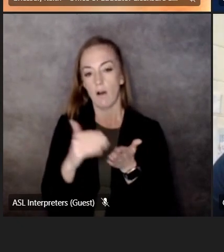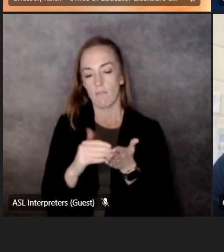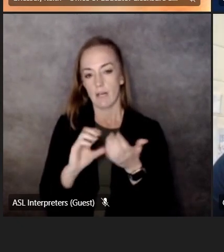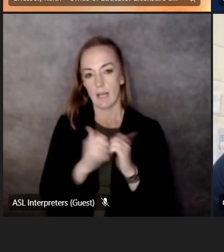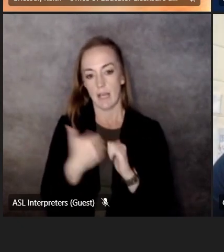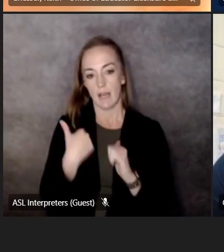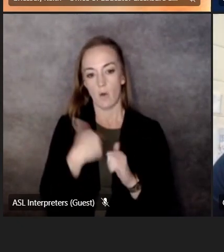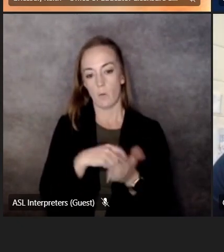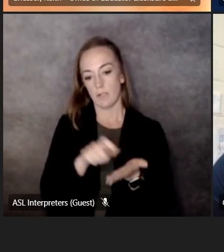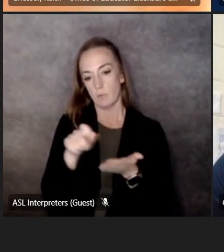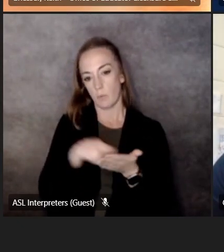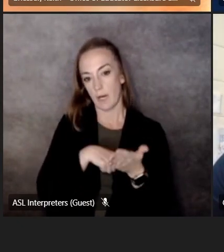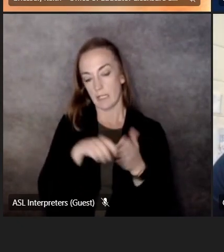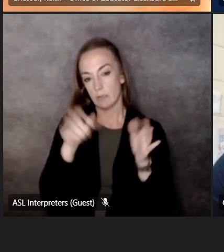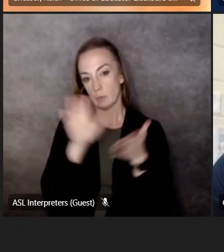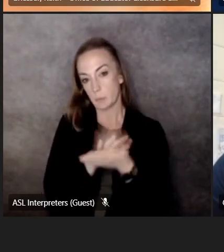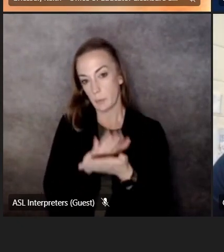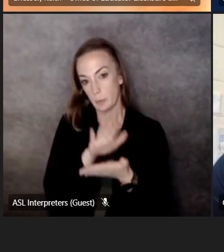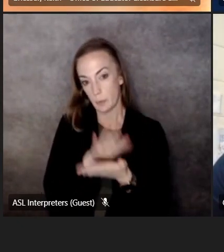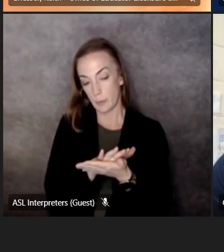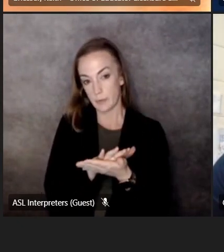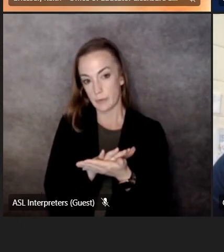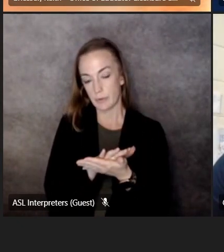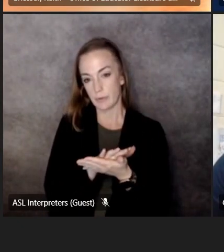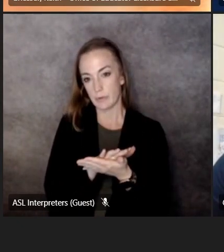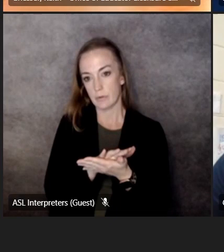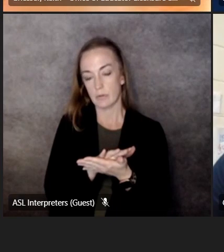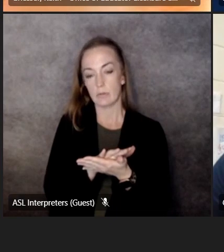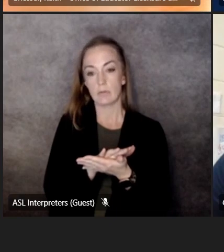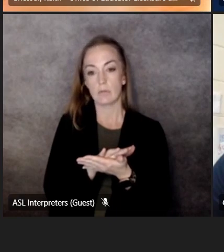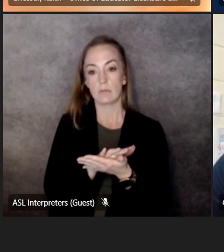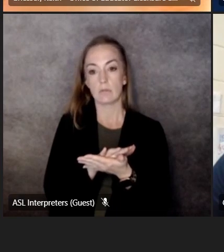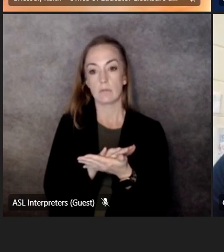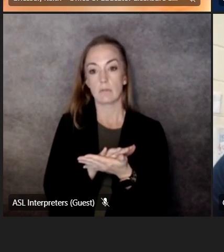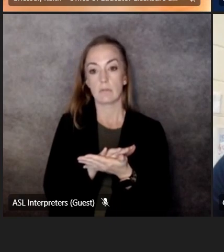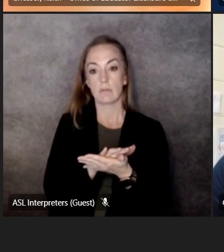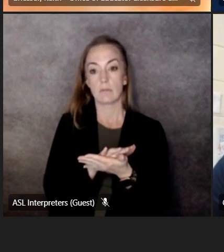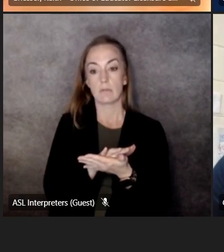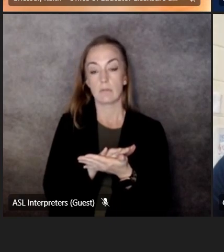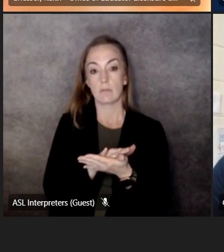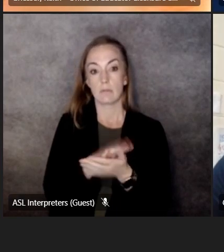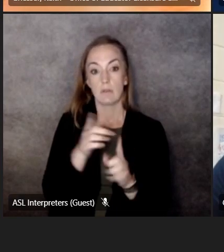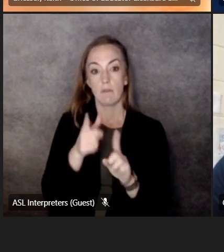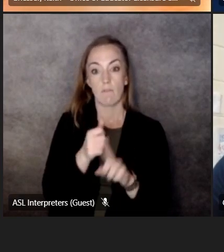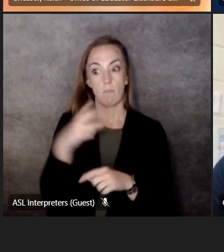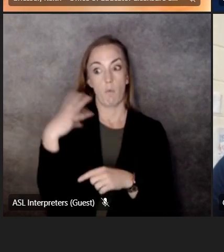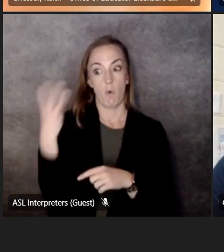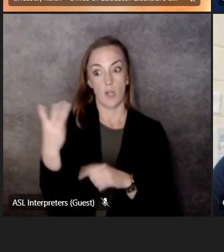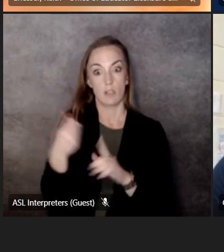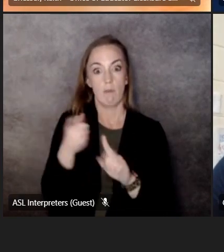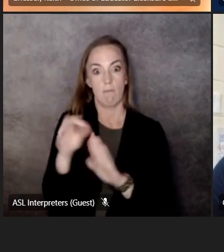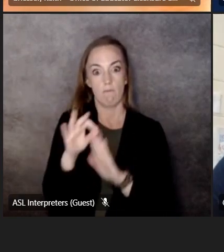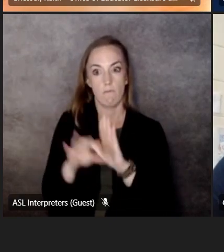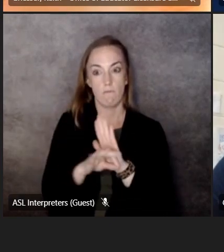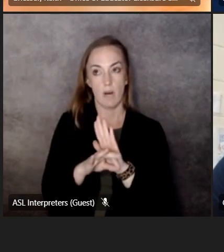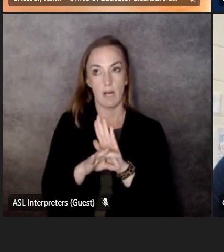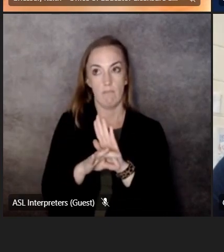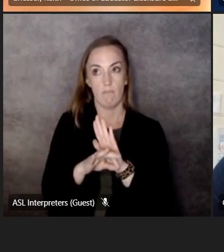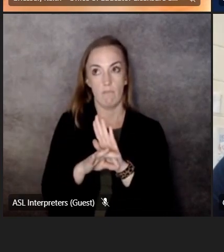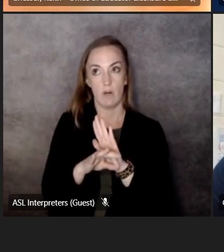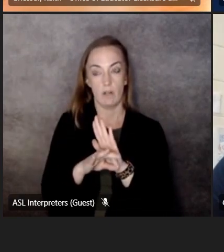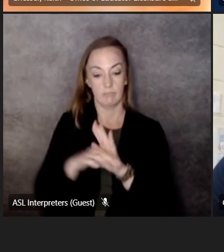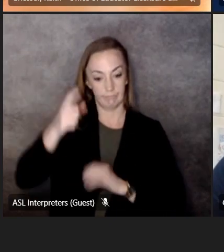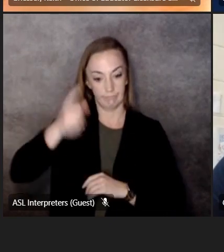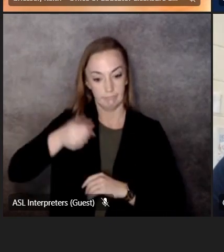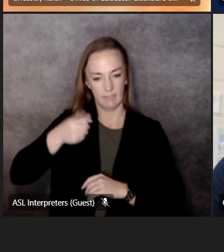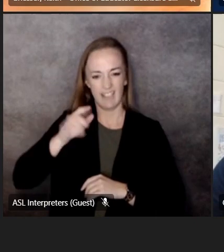schools, from what's been driven from Washington or from Frankfurt, doesn't line up with what people in the